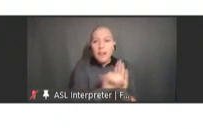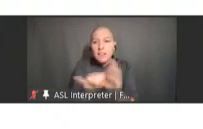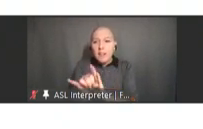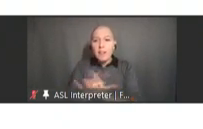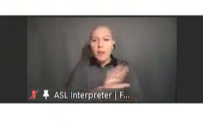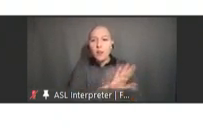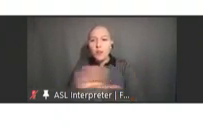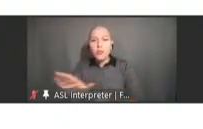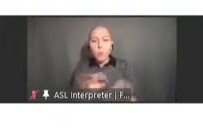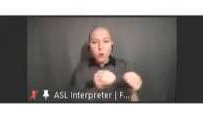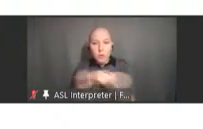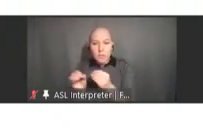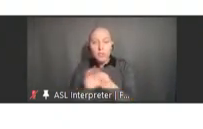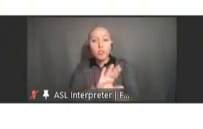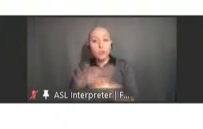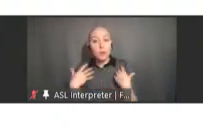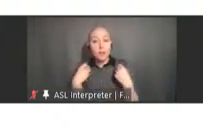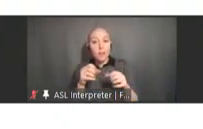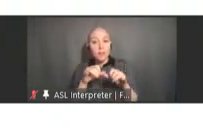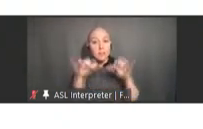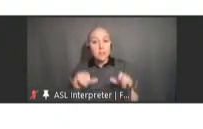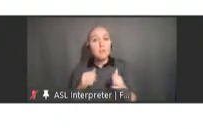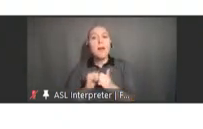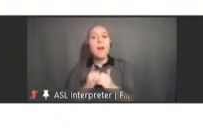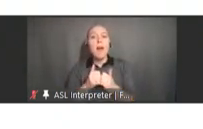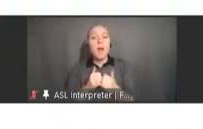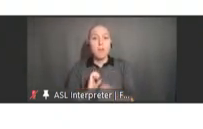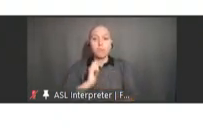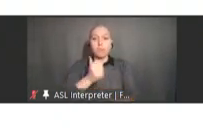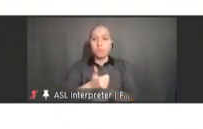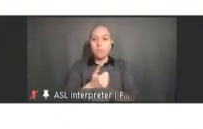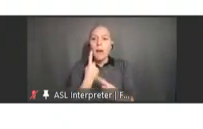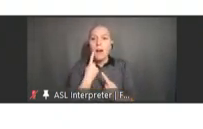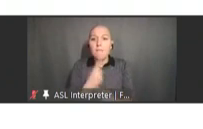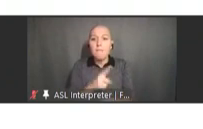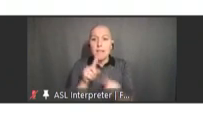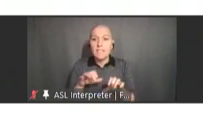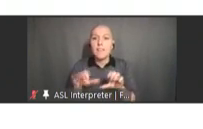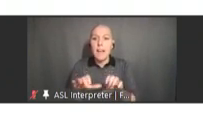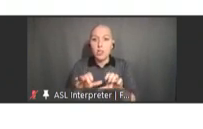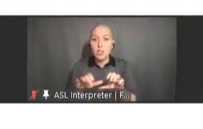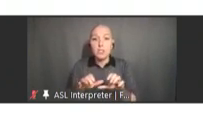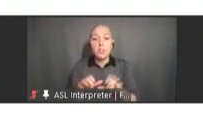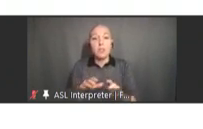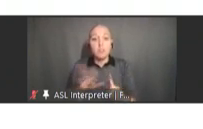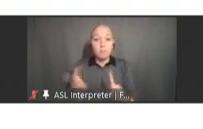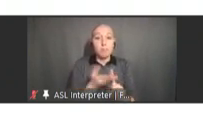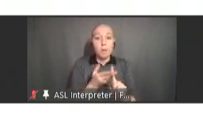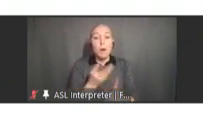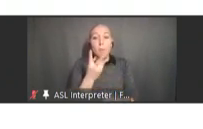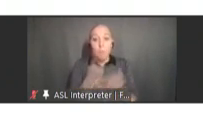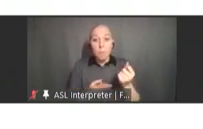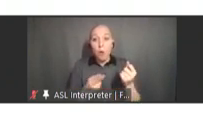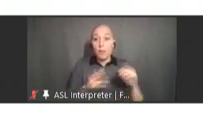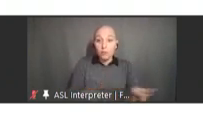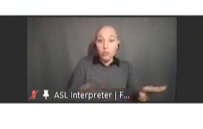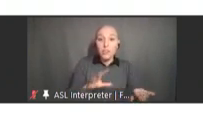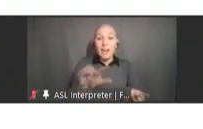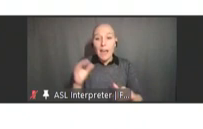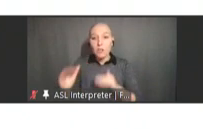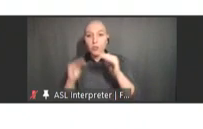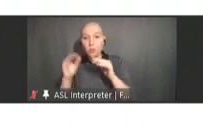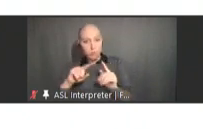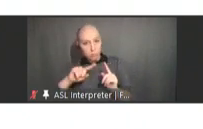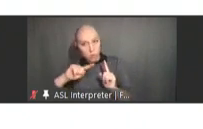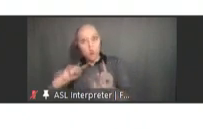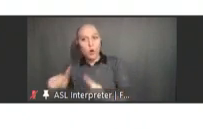system can do to implement effective actions to get both children and adults to a vaccine provider to receive any vaccines that are due or